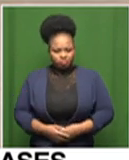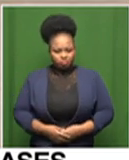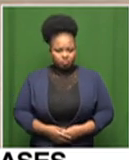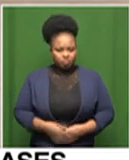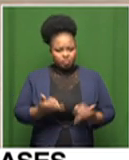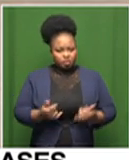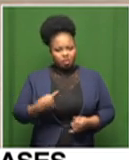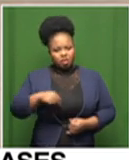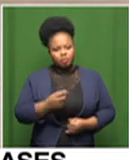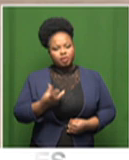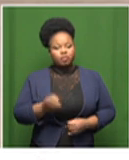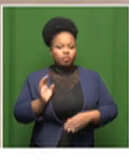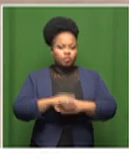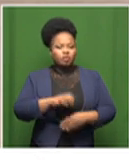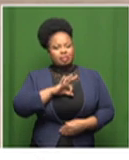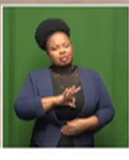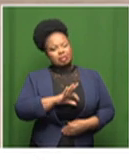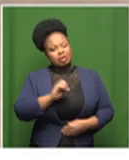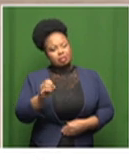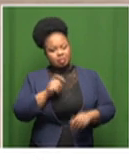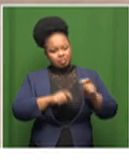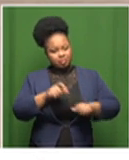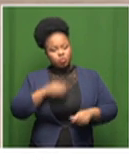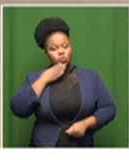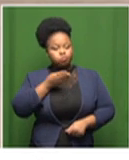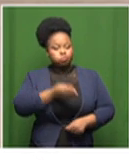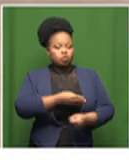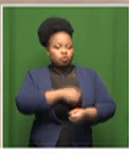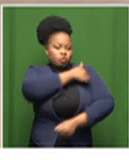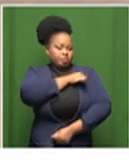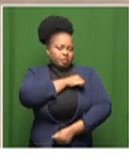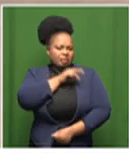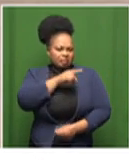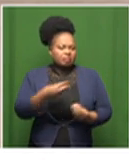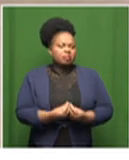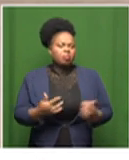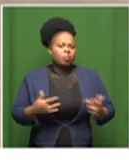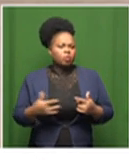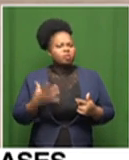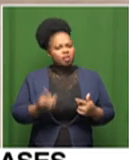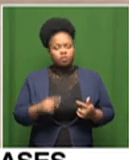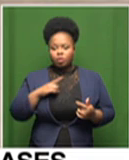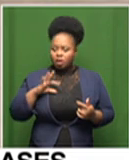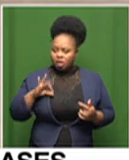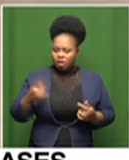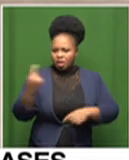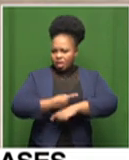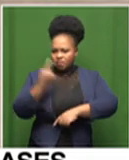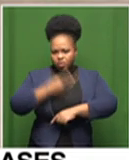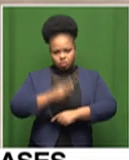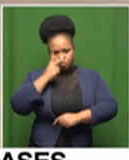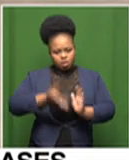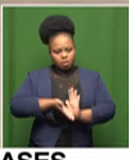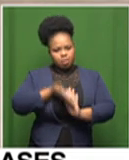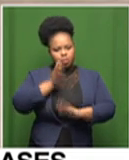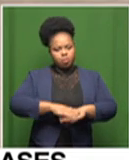over 300 and something people that are hospitalized, of which is something that is a concern, because on a daily basis we are seeing an increase